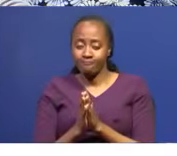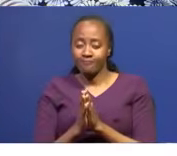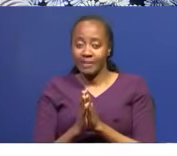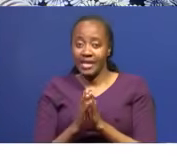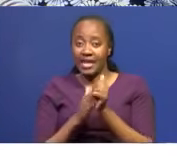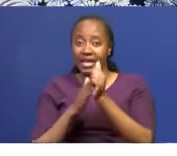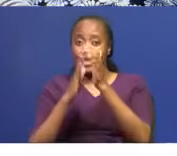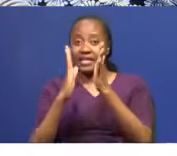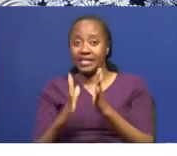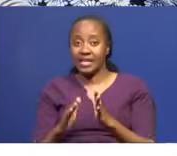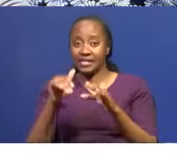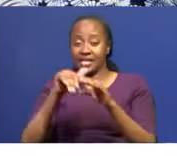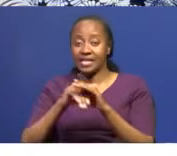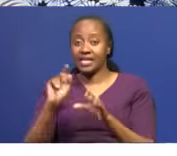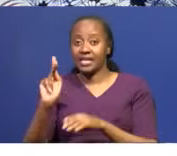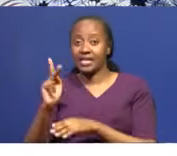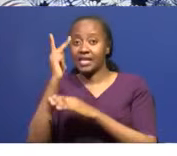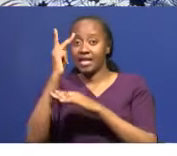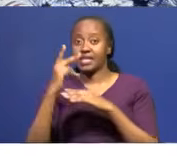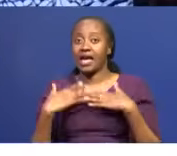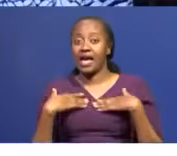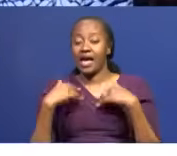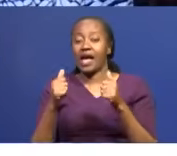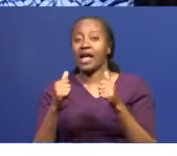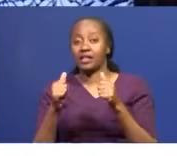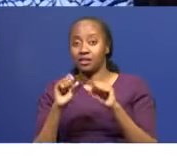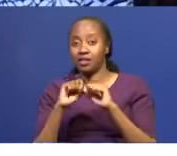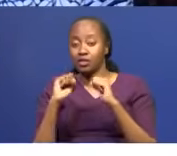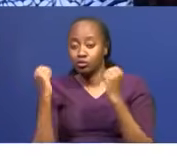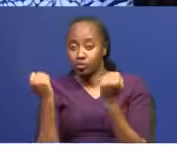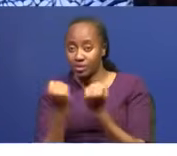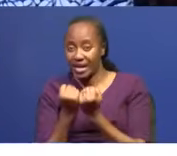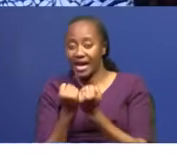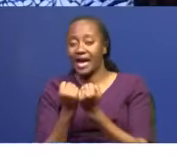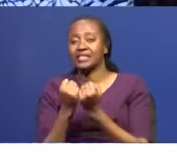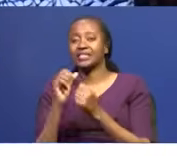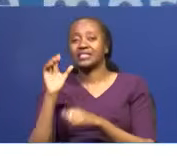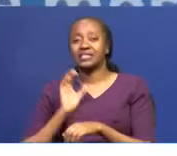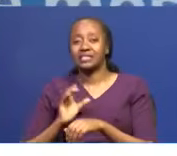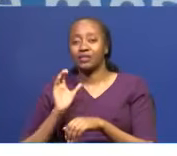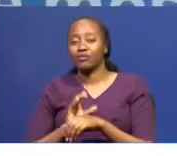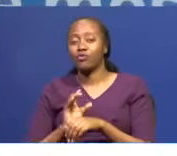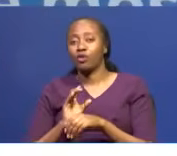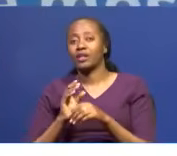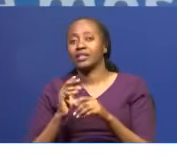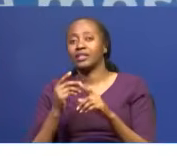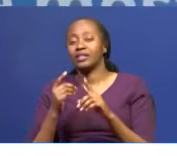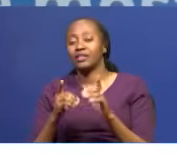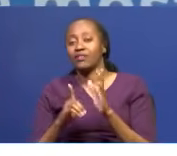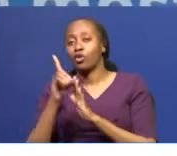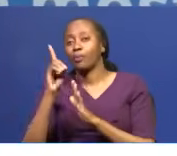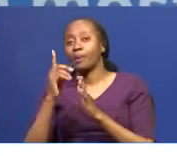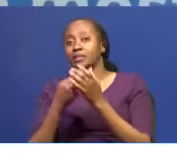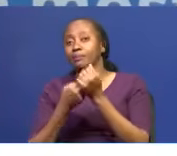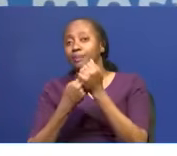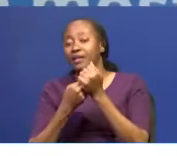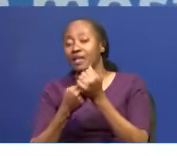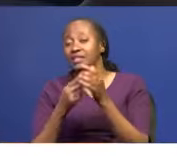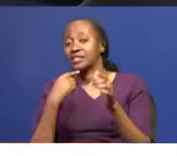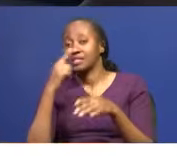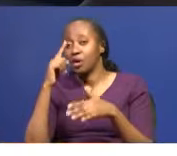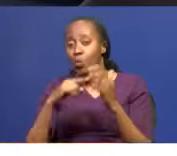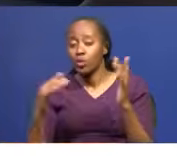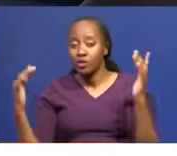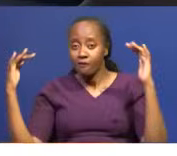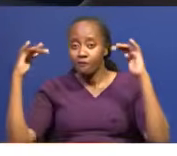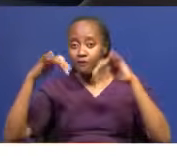Leaders in Kenya's health sector, civil society, government and development partners gathered for a high-level advocacy forum